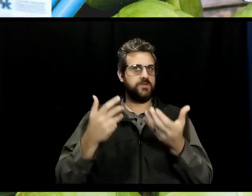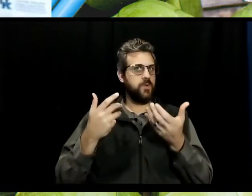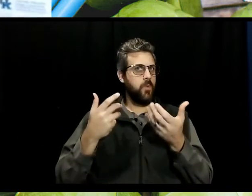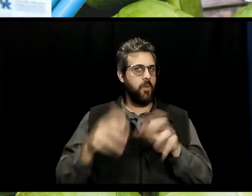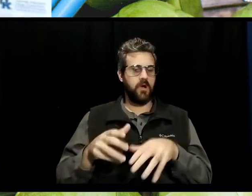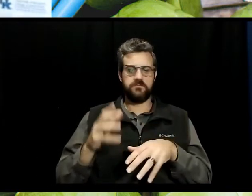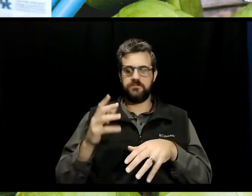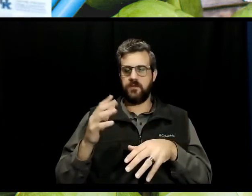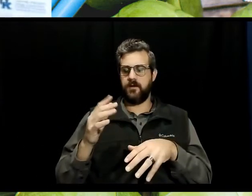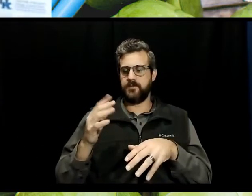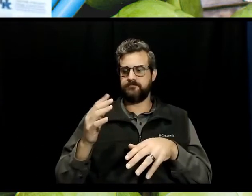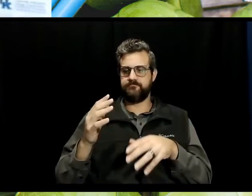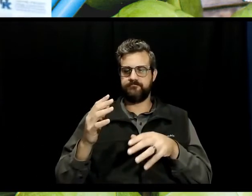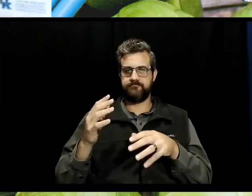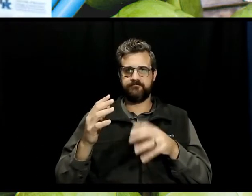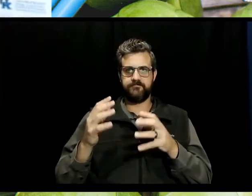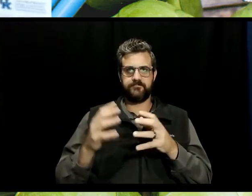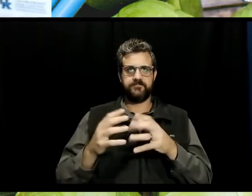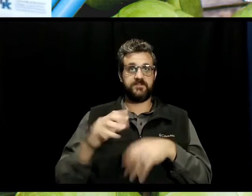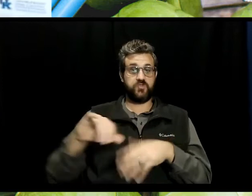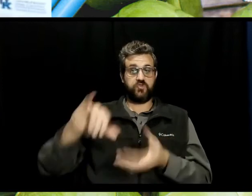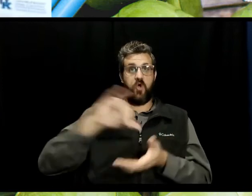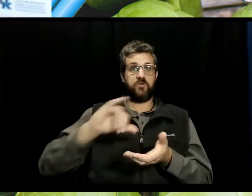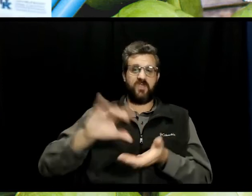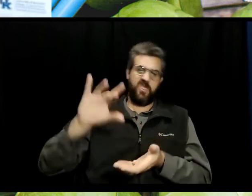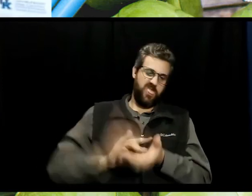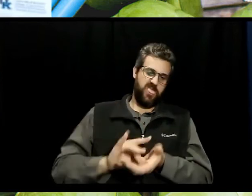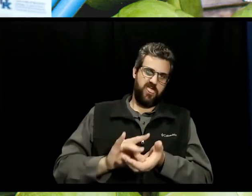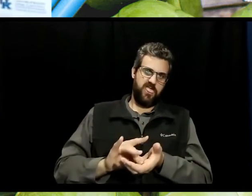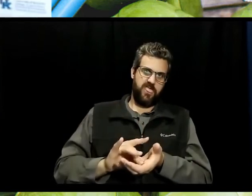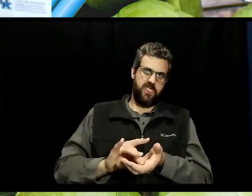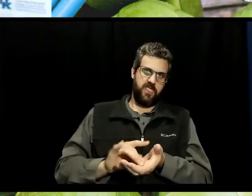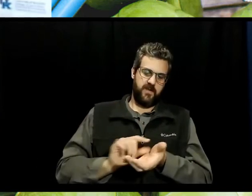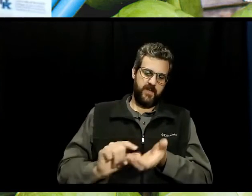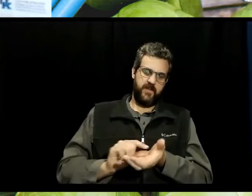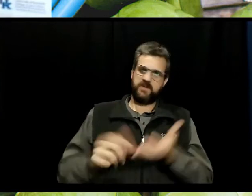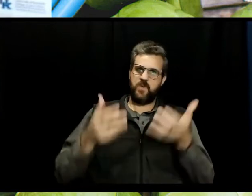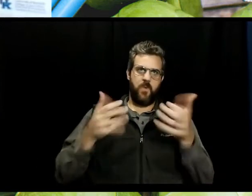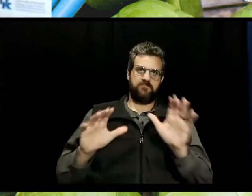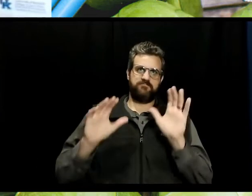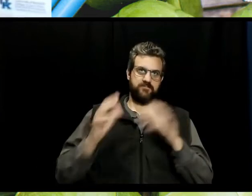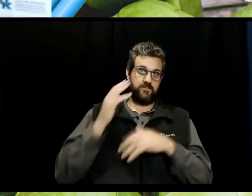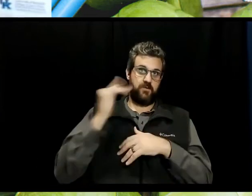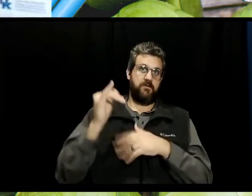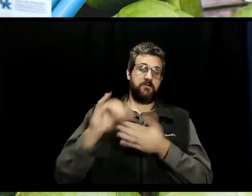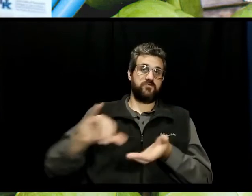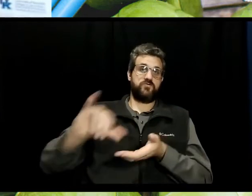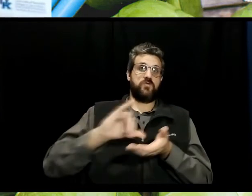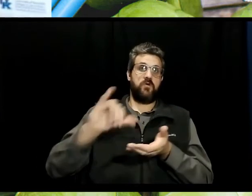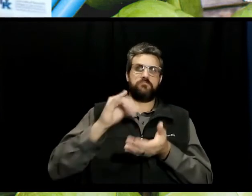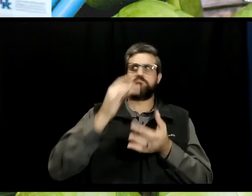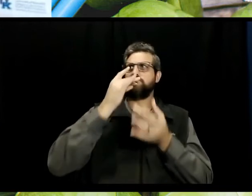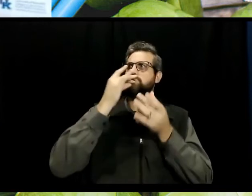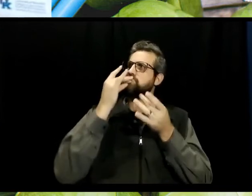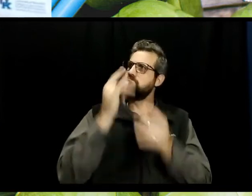too much of this sauce sticking to the bottom, because that is what is really the showstopper of this. And we want to